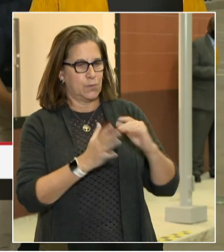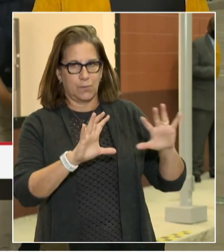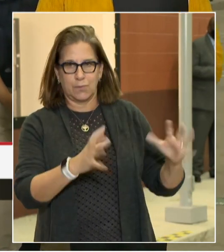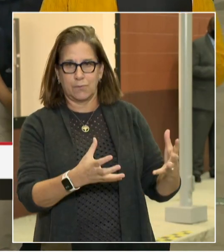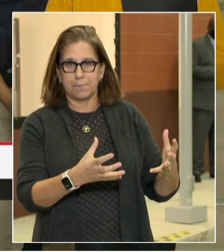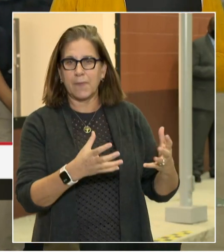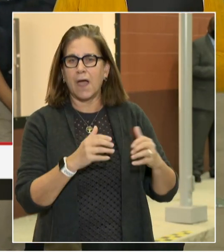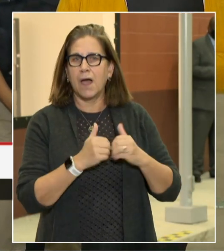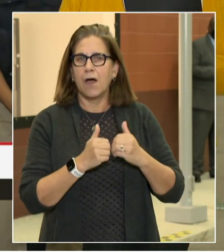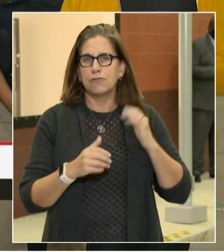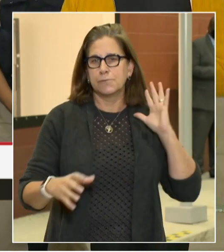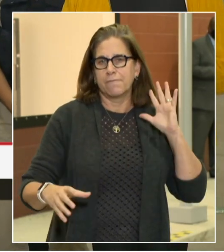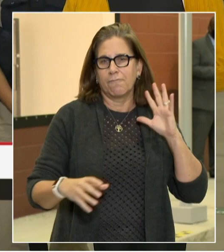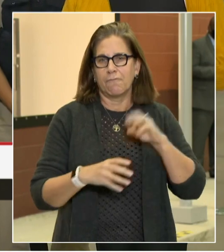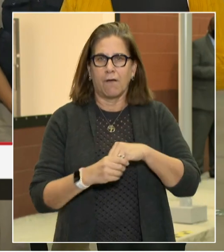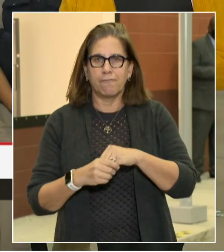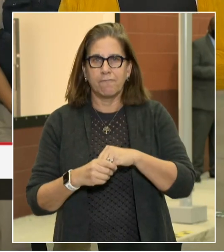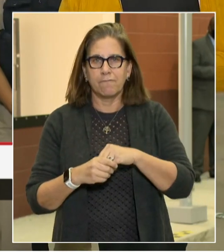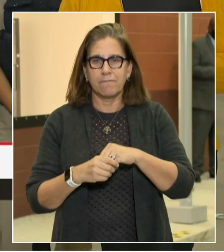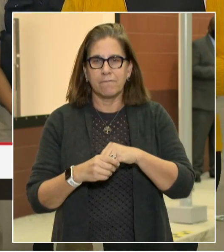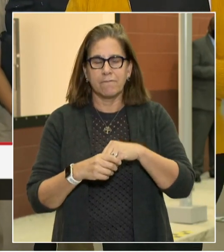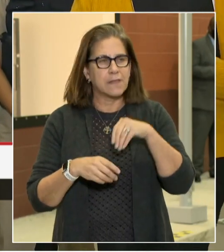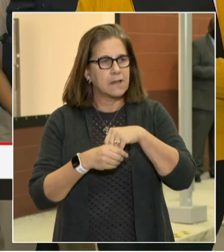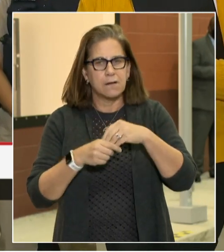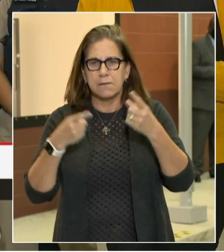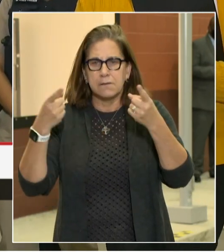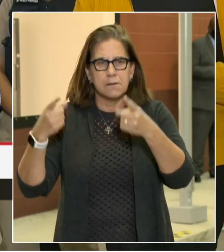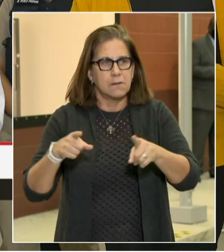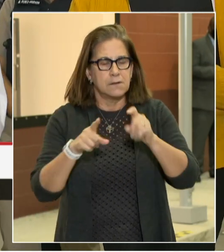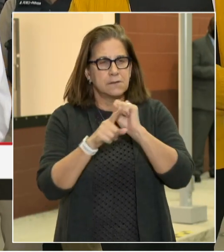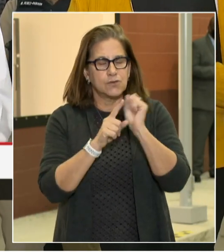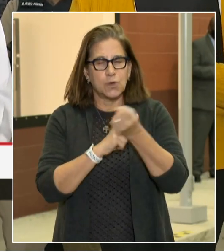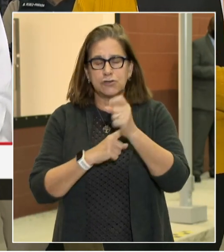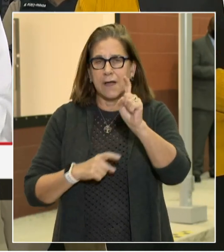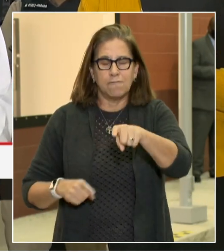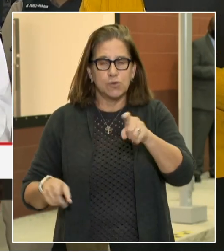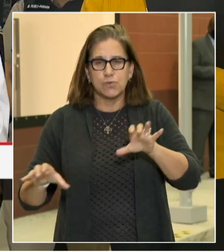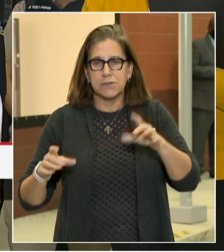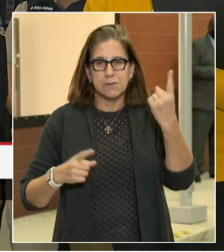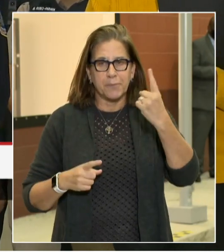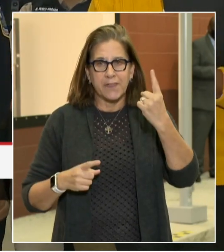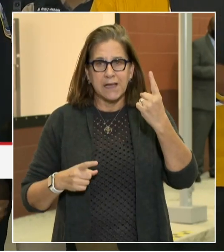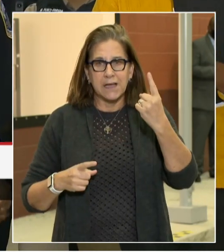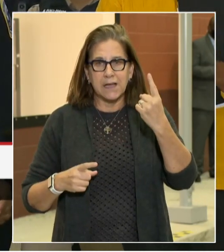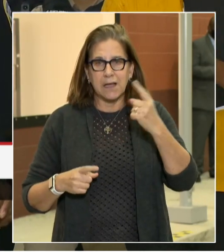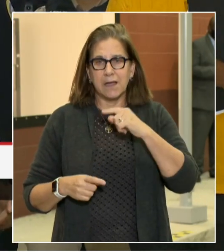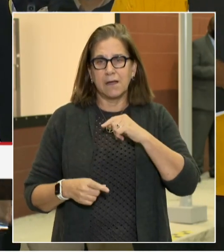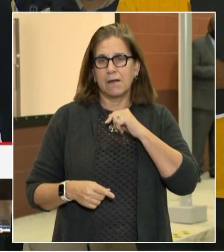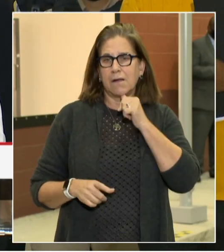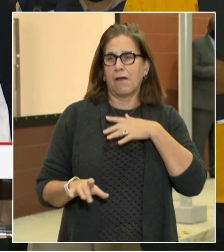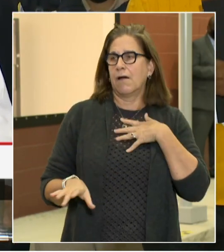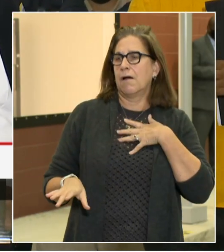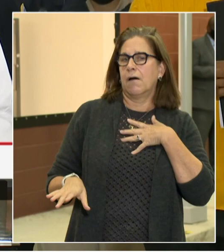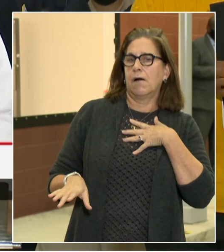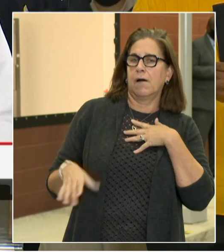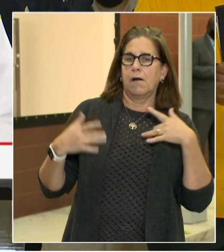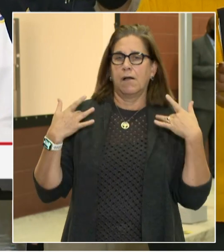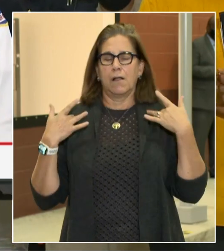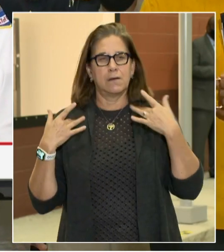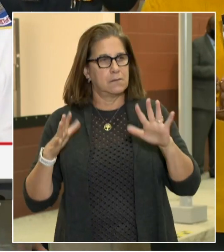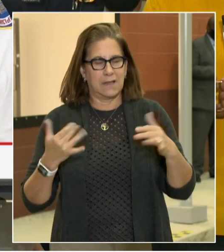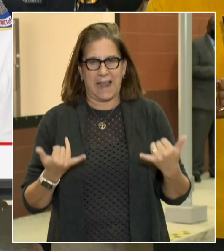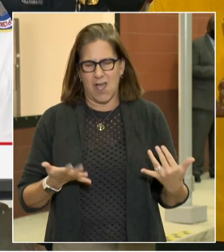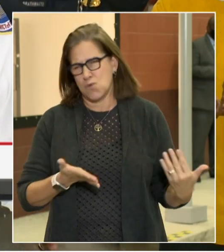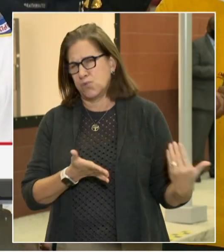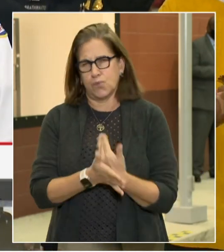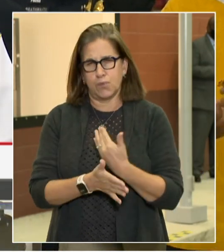intervene, this year, as a part of our annual professional development training, MPD formally adopted a new national